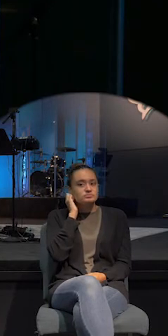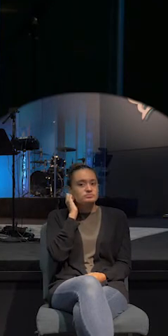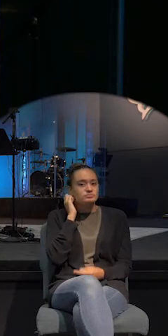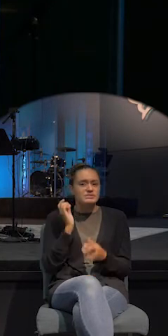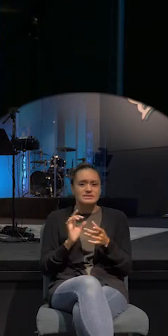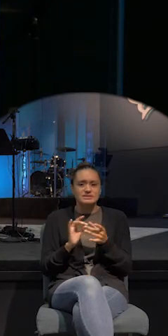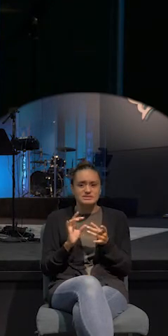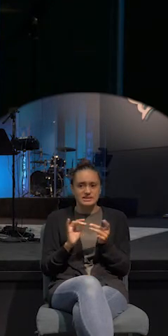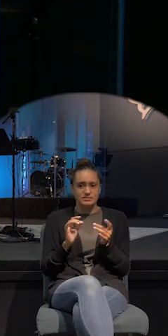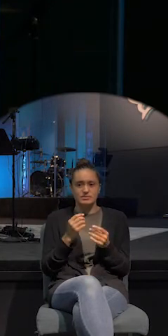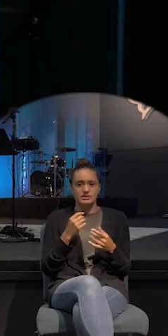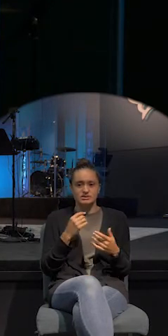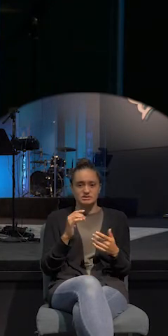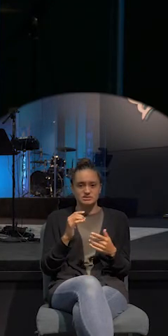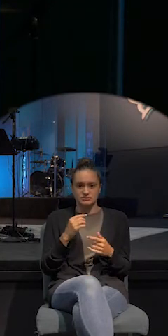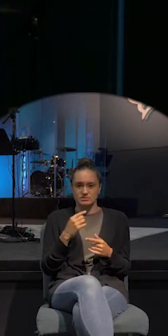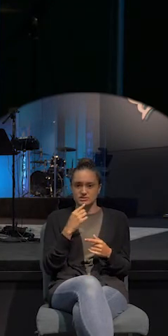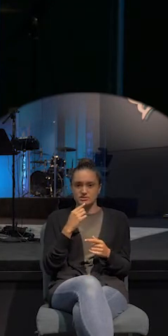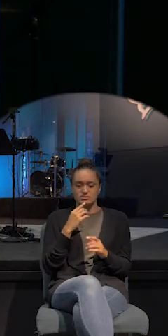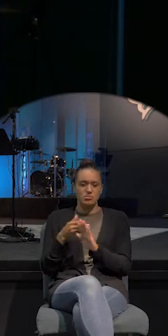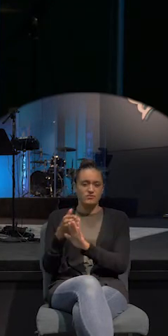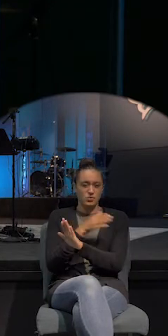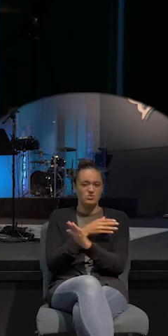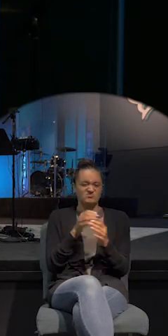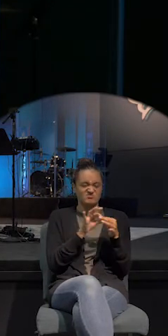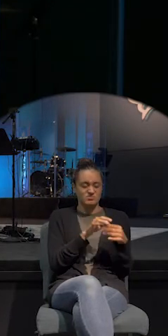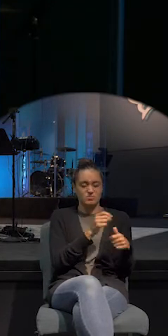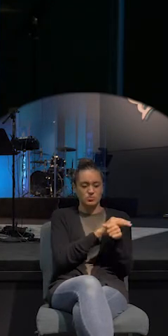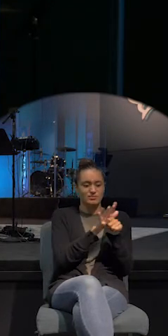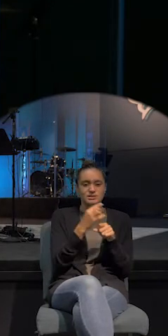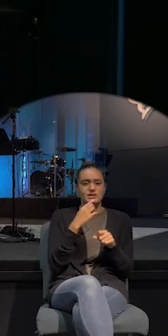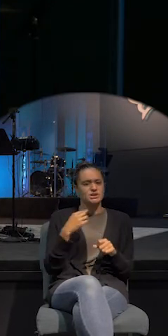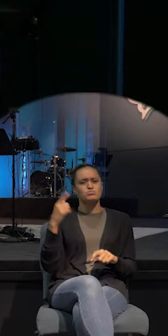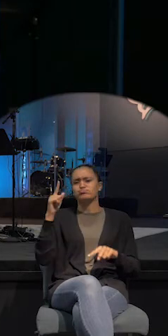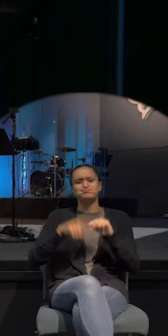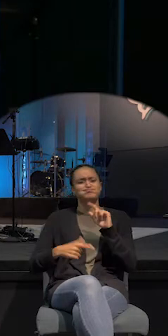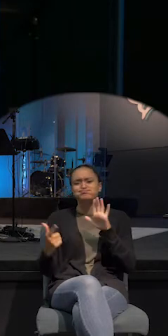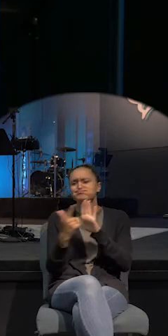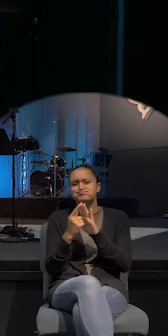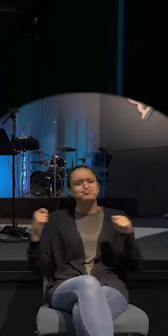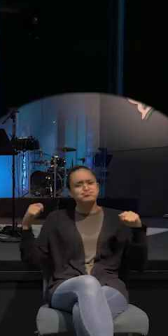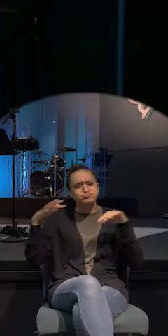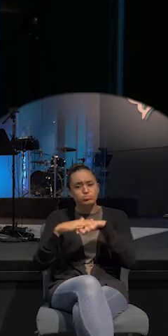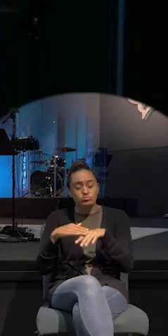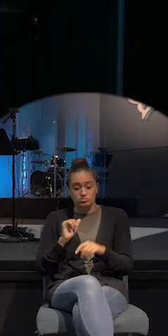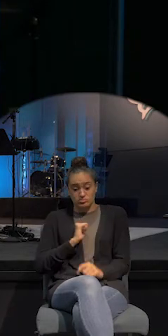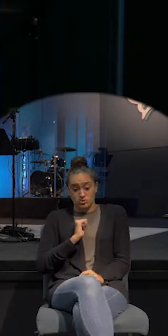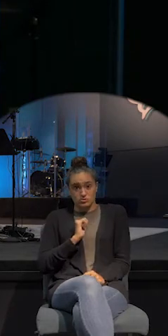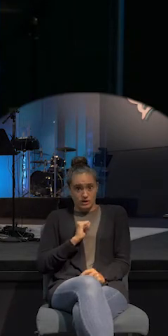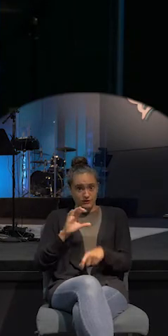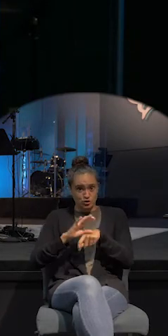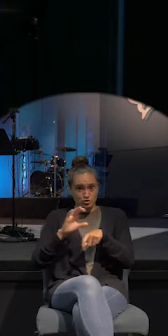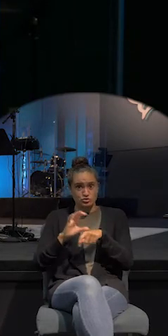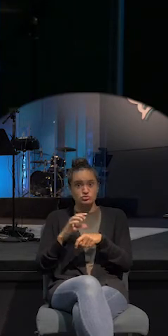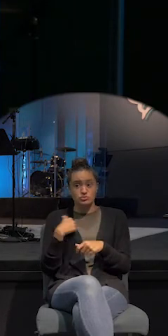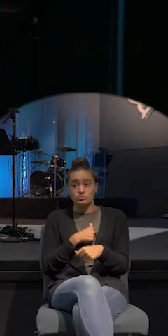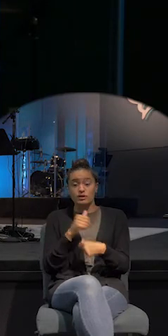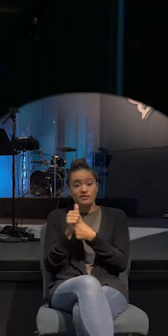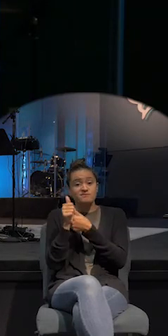statements being made, "You can't gather together," and we as a church observed the